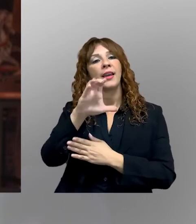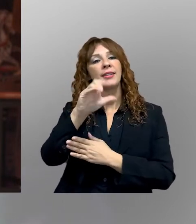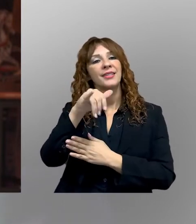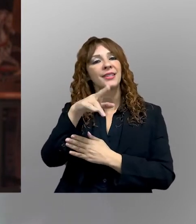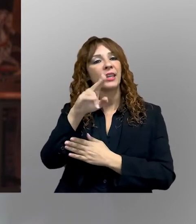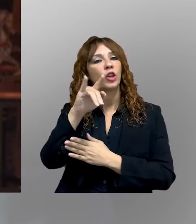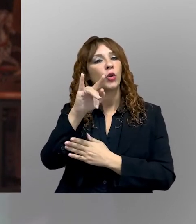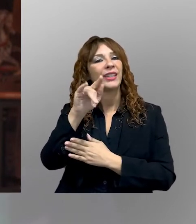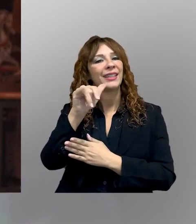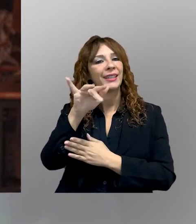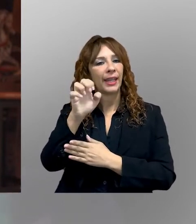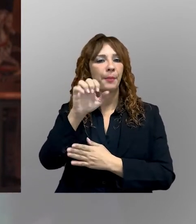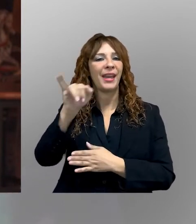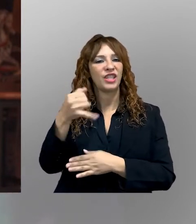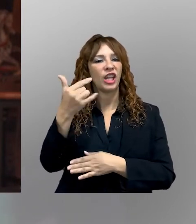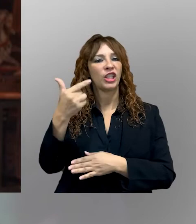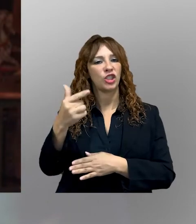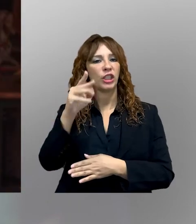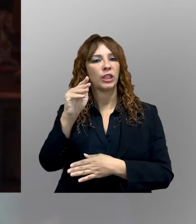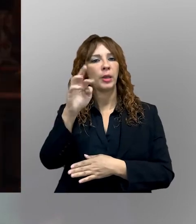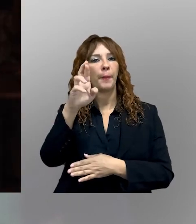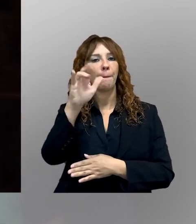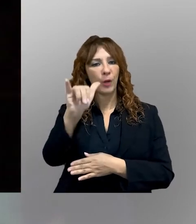by J.G. Murray.